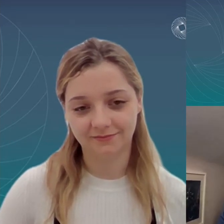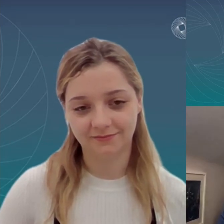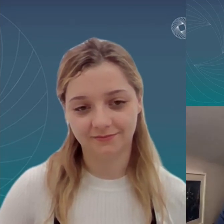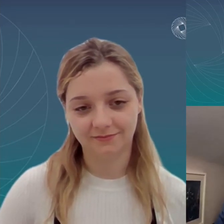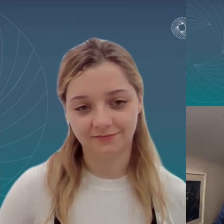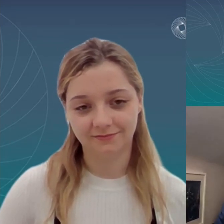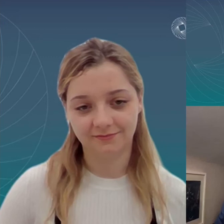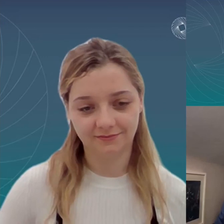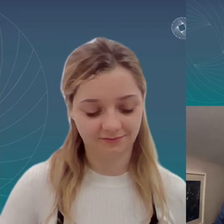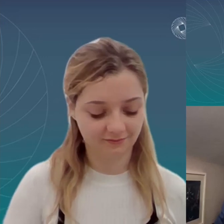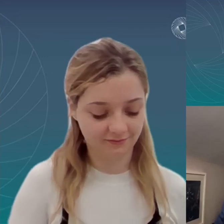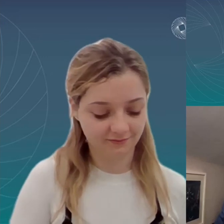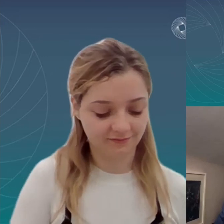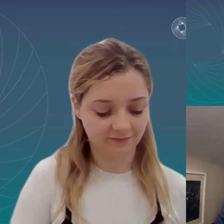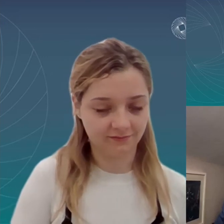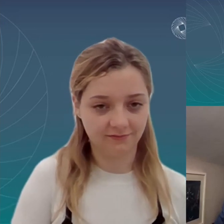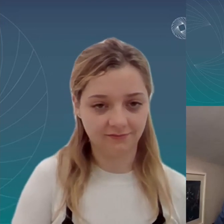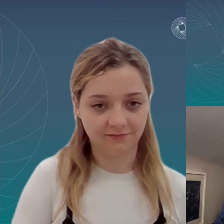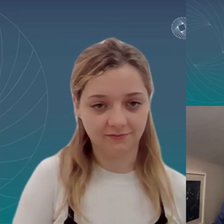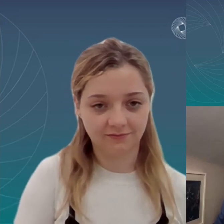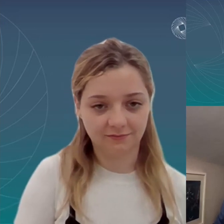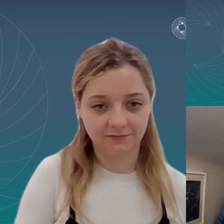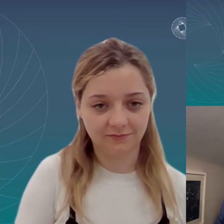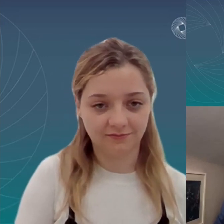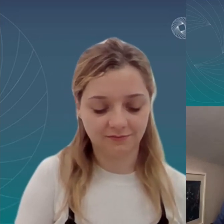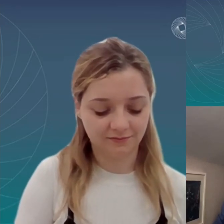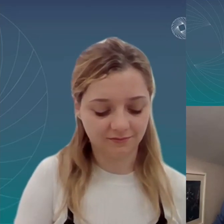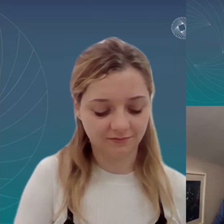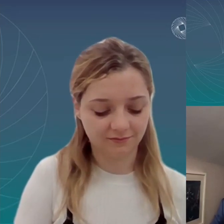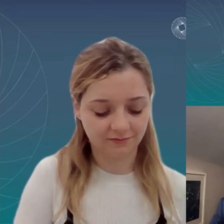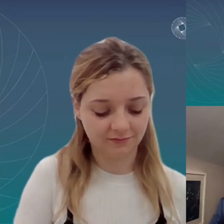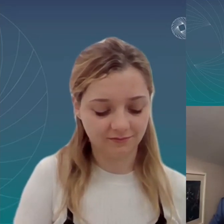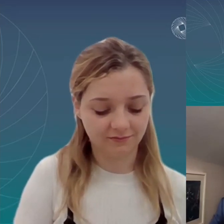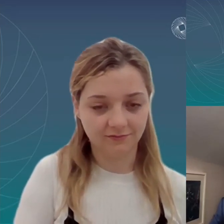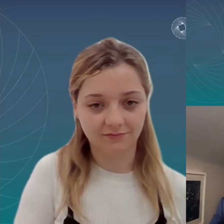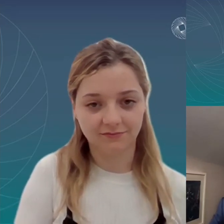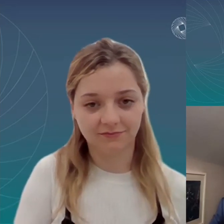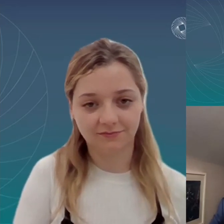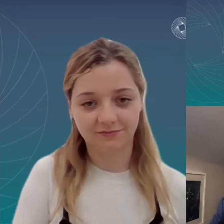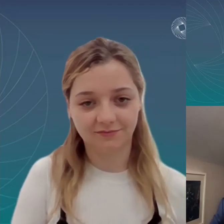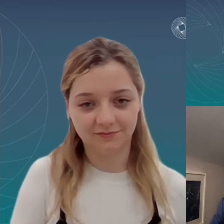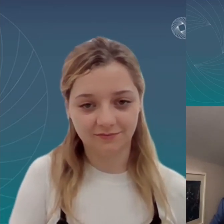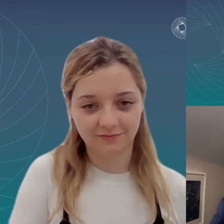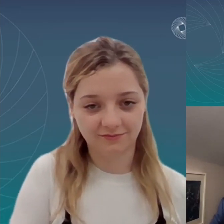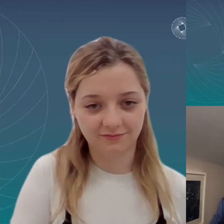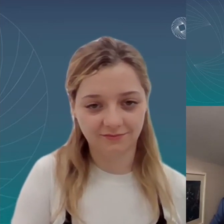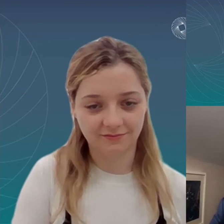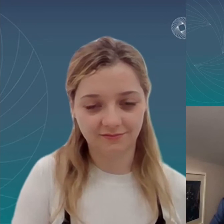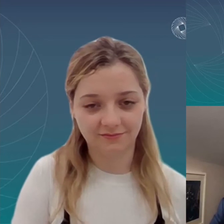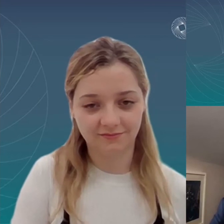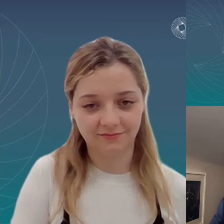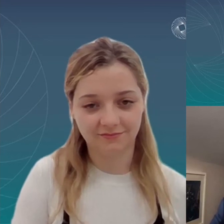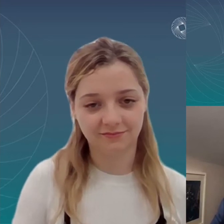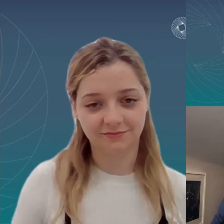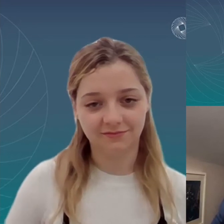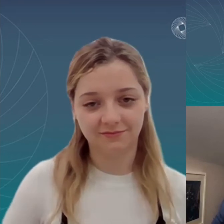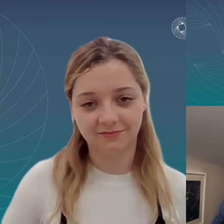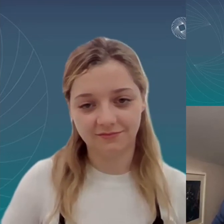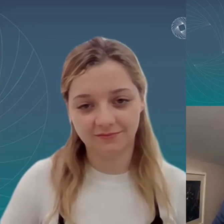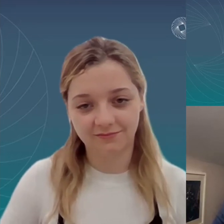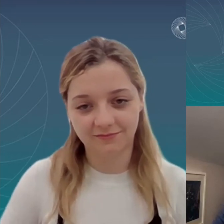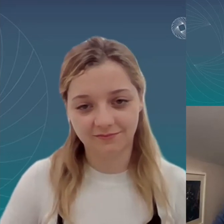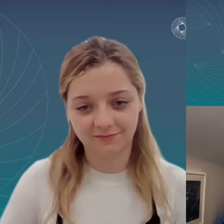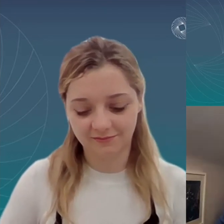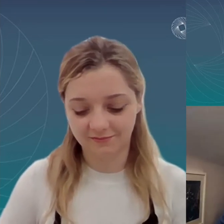Joanne and Porrig, in their introductions, both mentioned the concept of partnership as a core principle of QQI's approach.